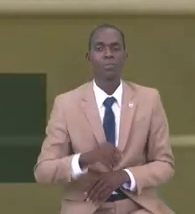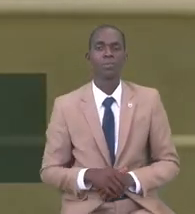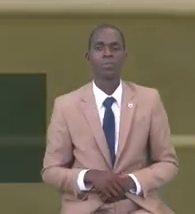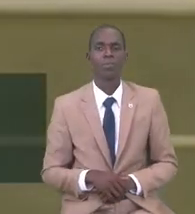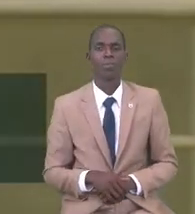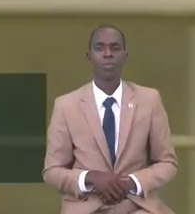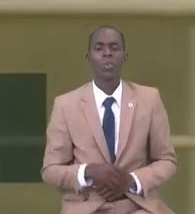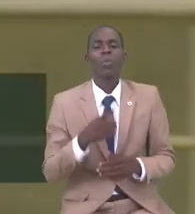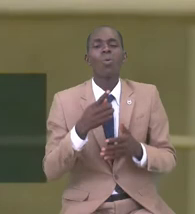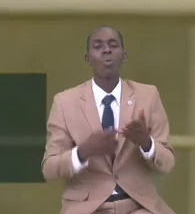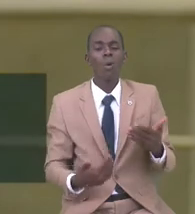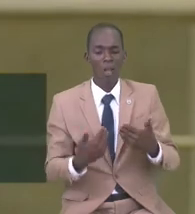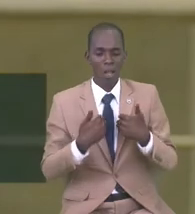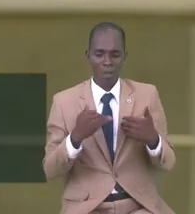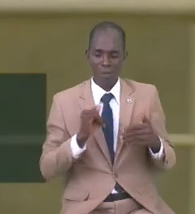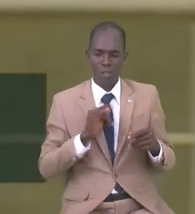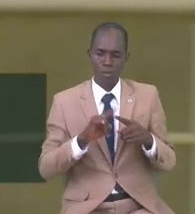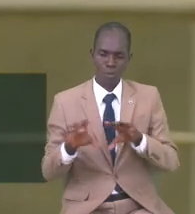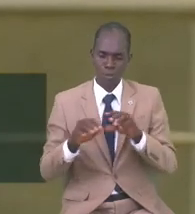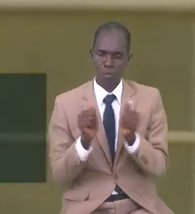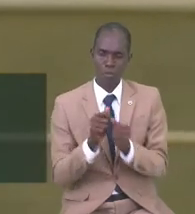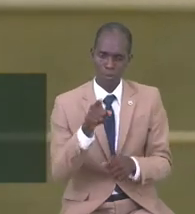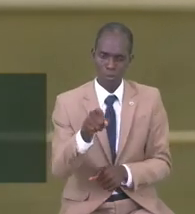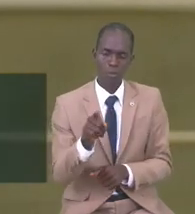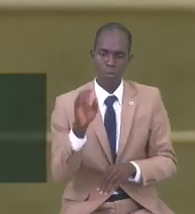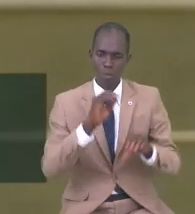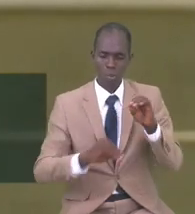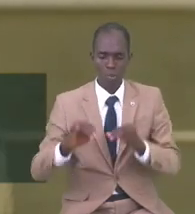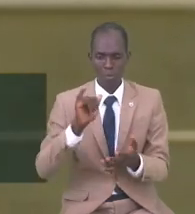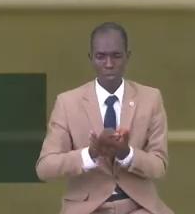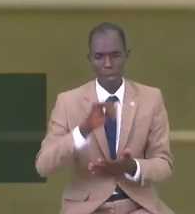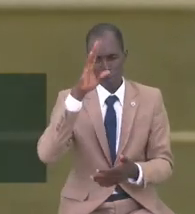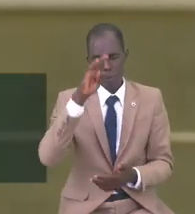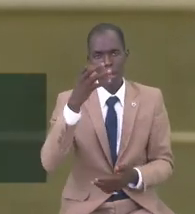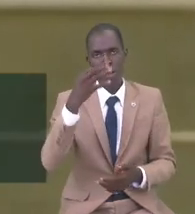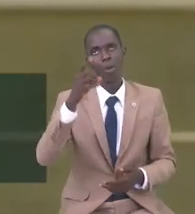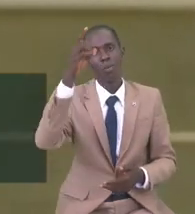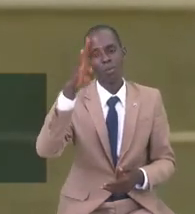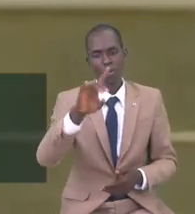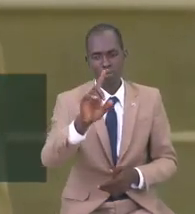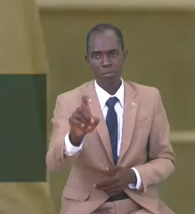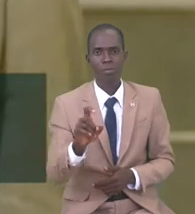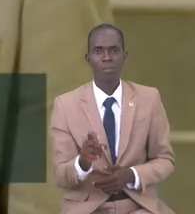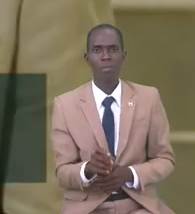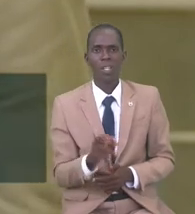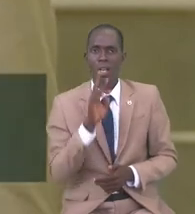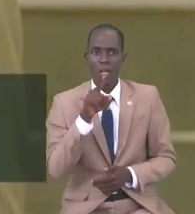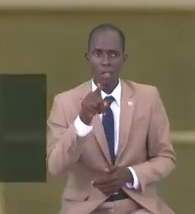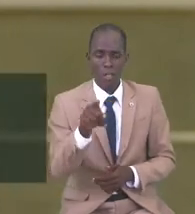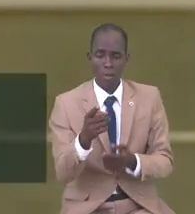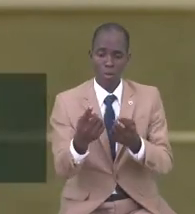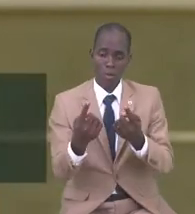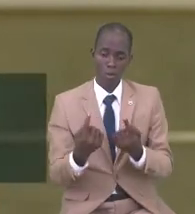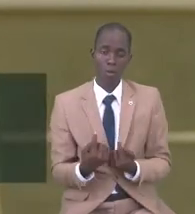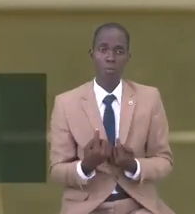What have I to do with thee, O thou man of God? Art thou